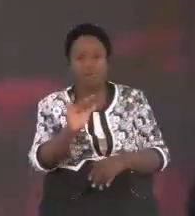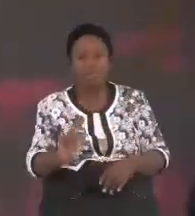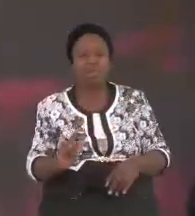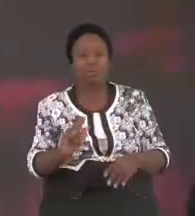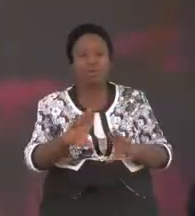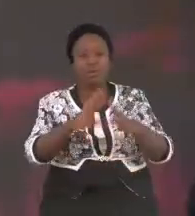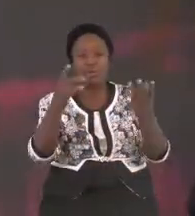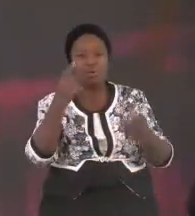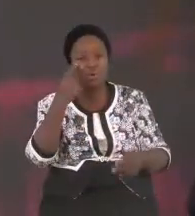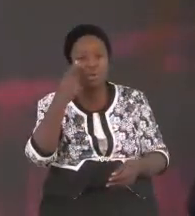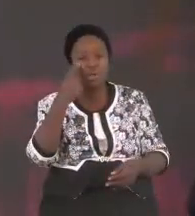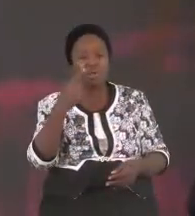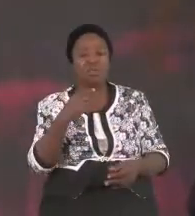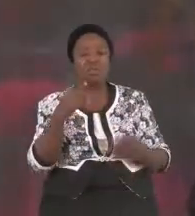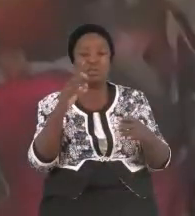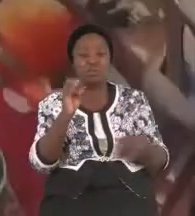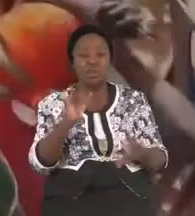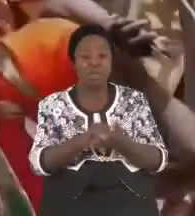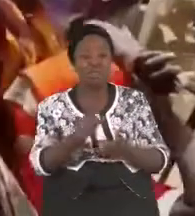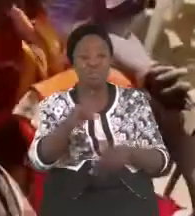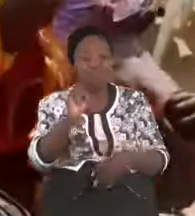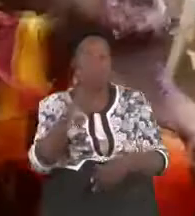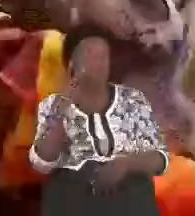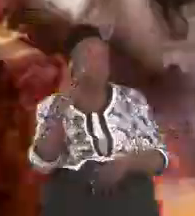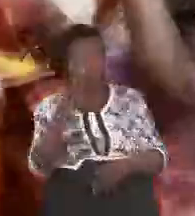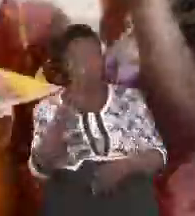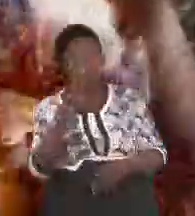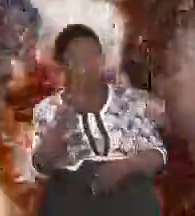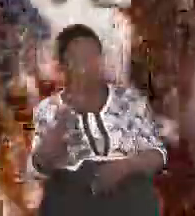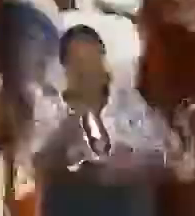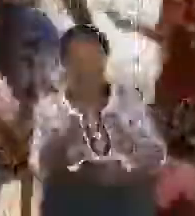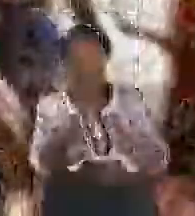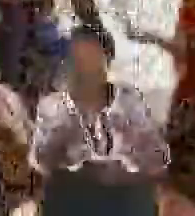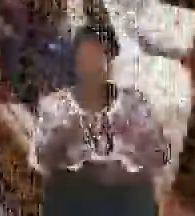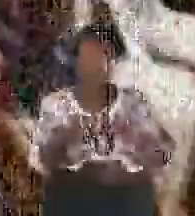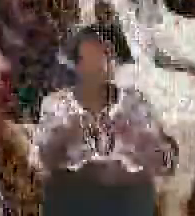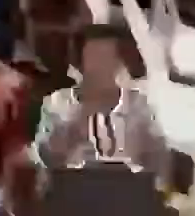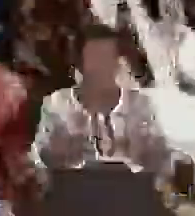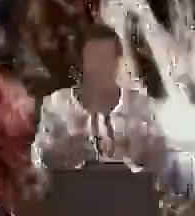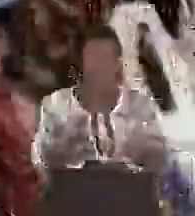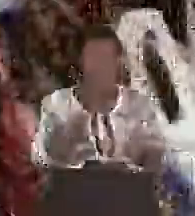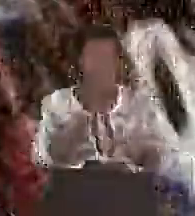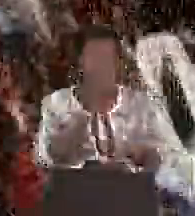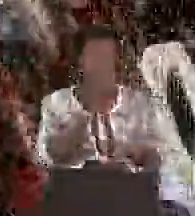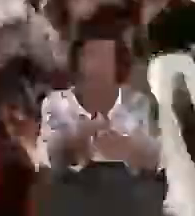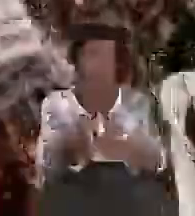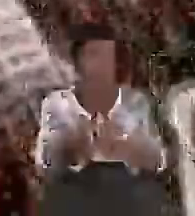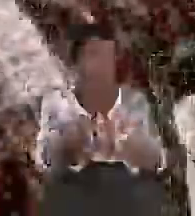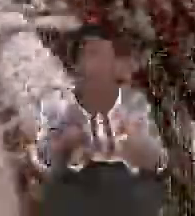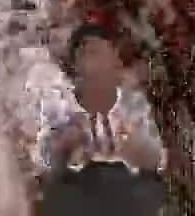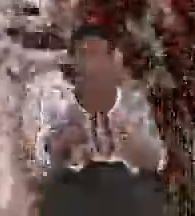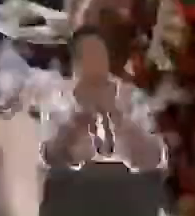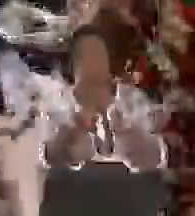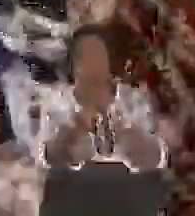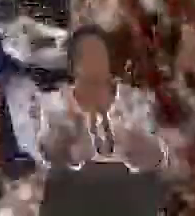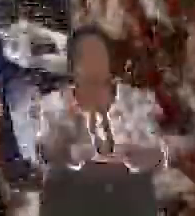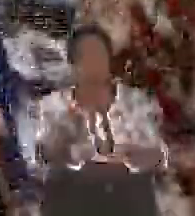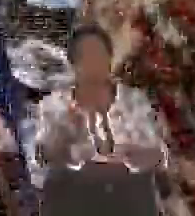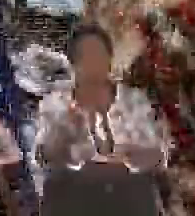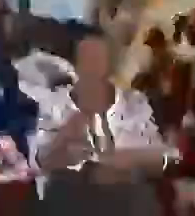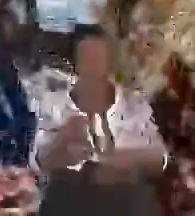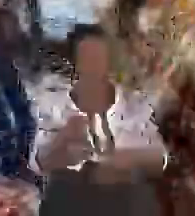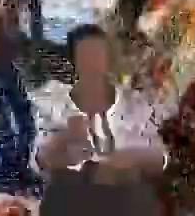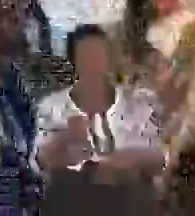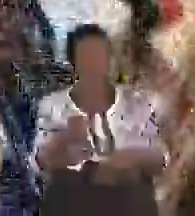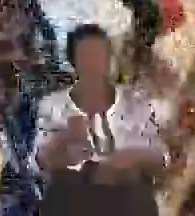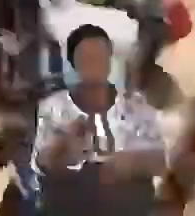see. And a supernatural sufficiency of everything you need. supernatural